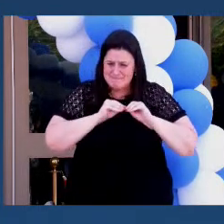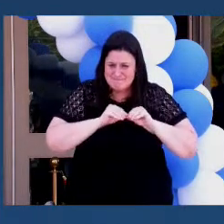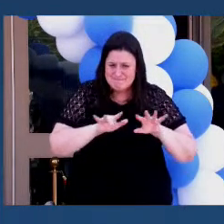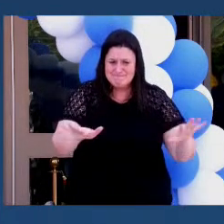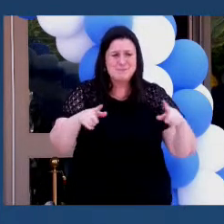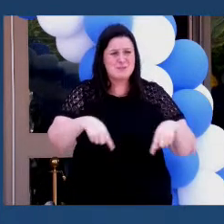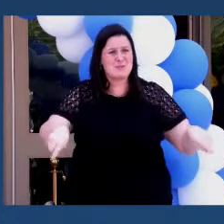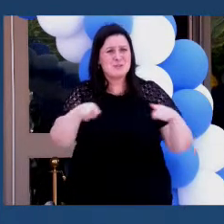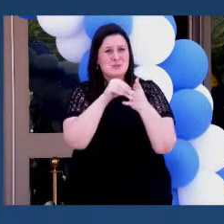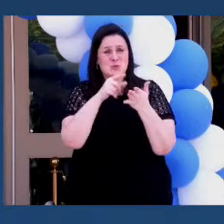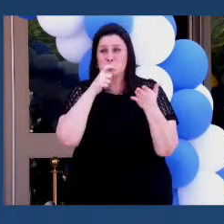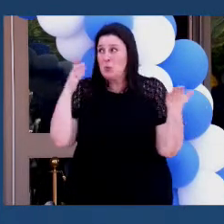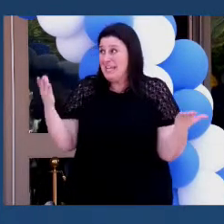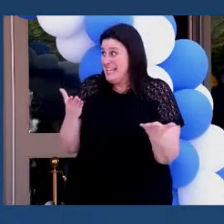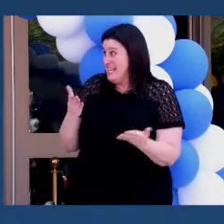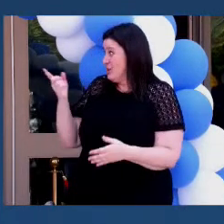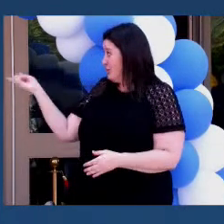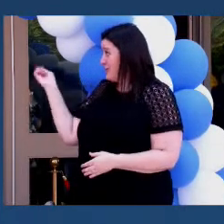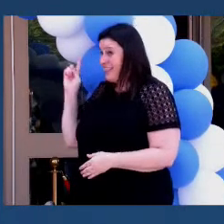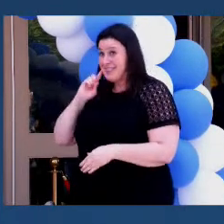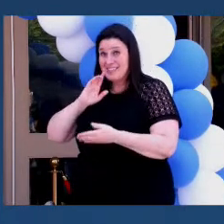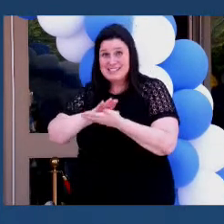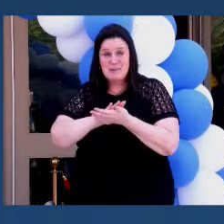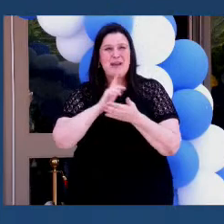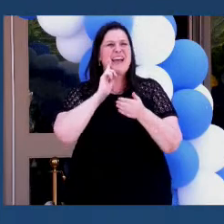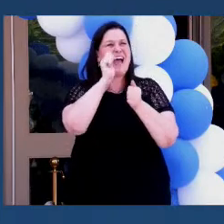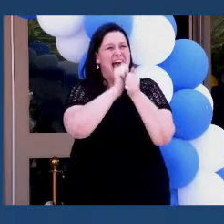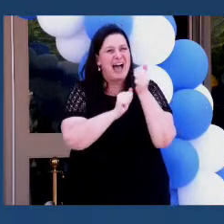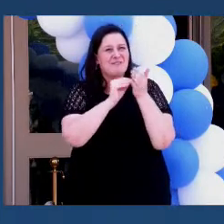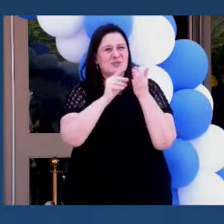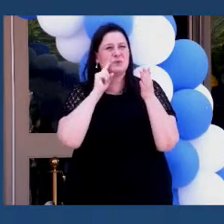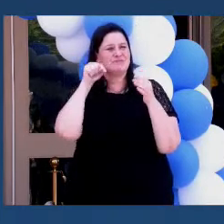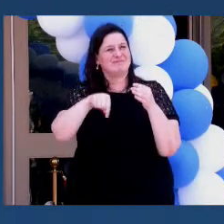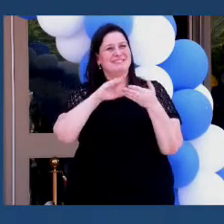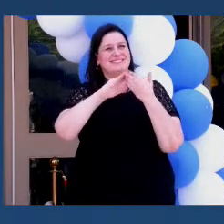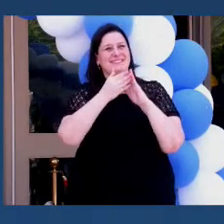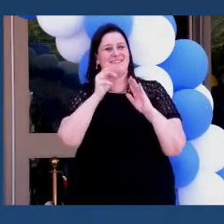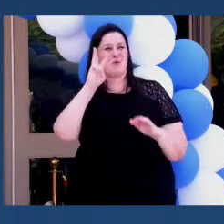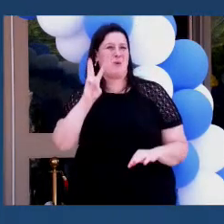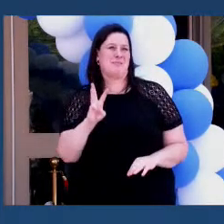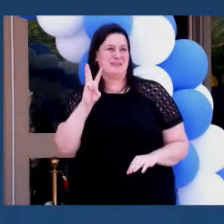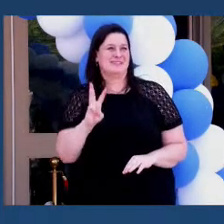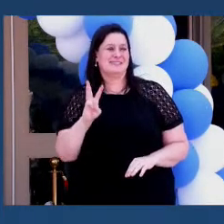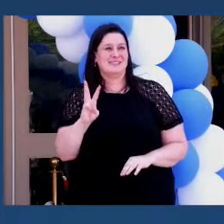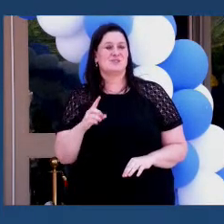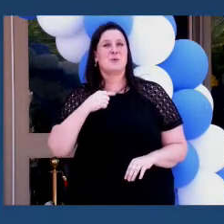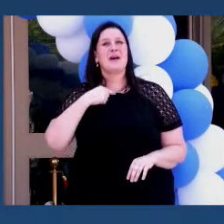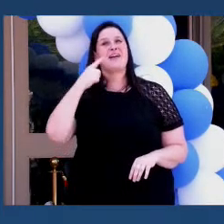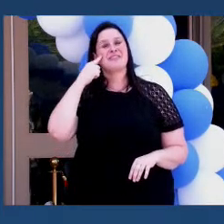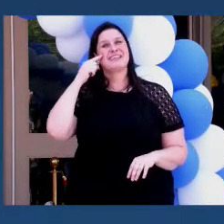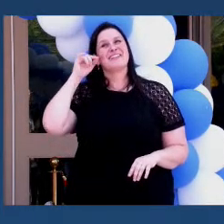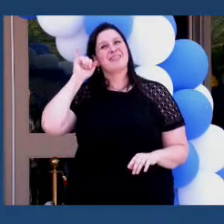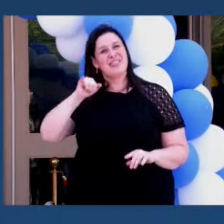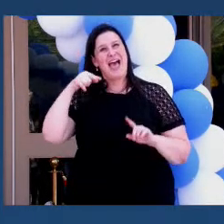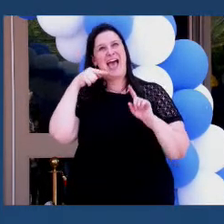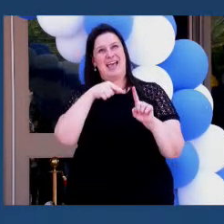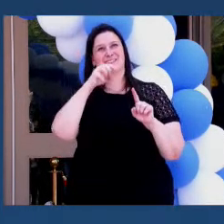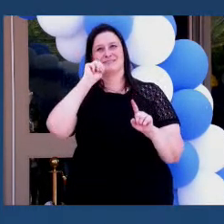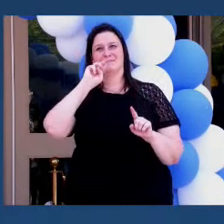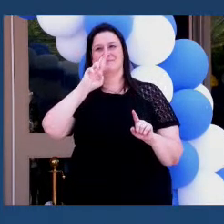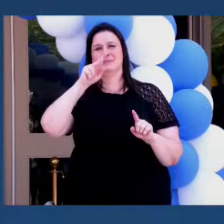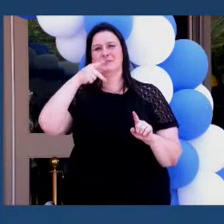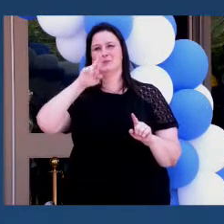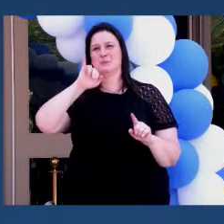this academy, but every student from the city of Wilmington. And I think that would be his words to us